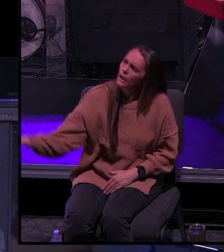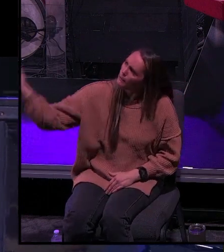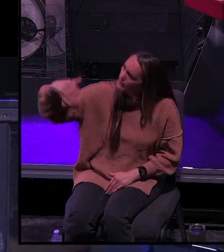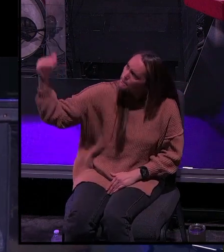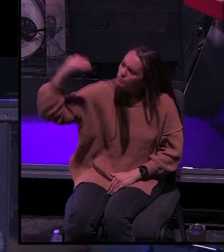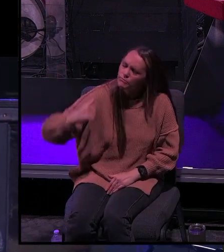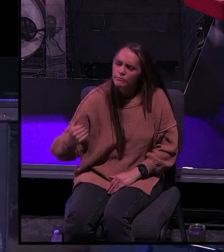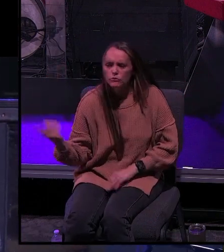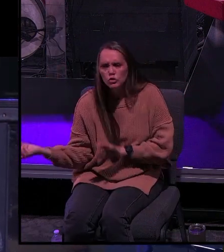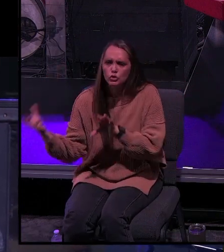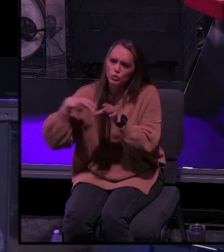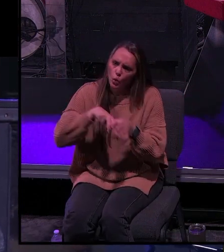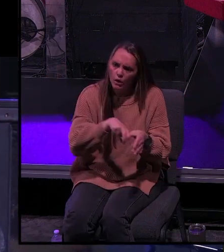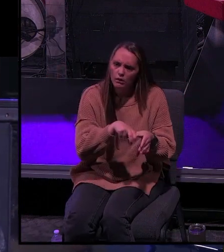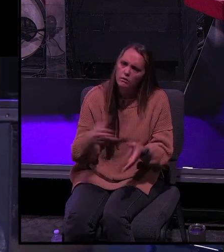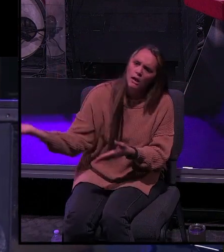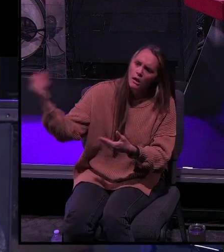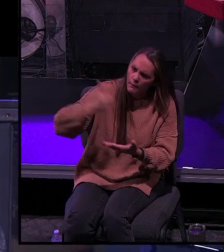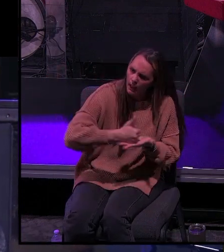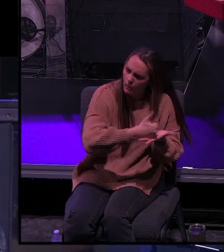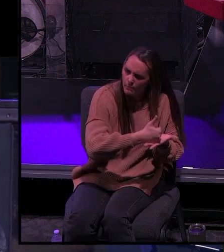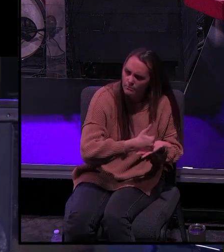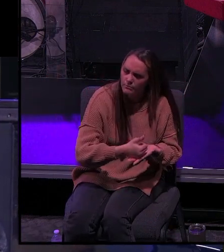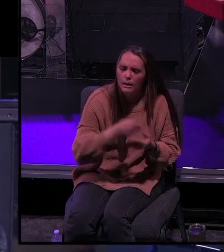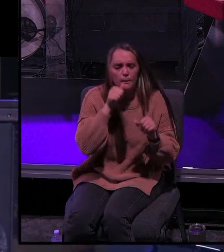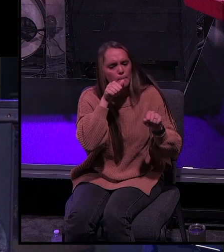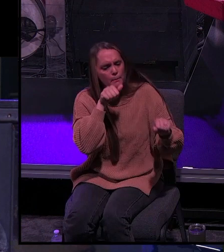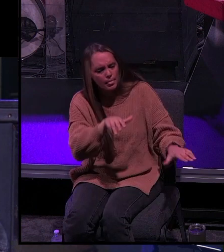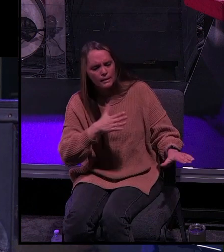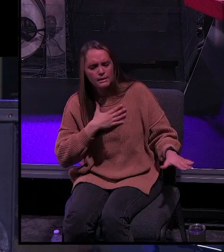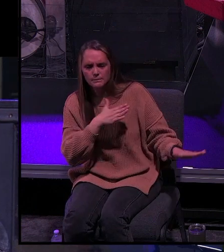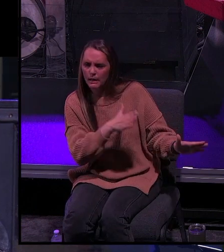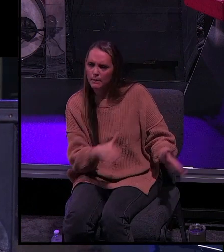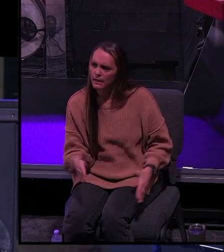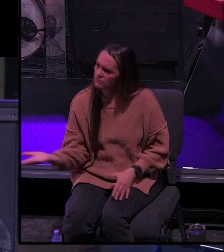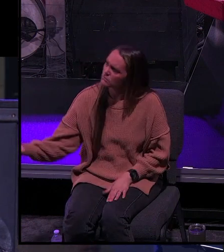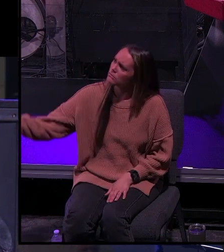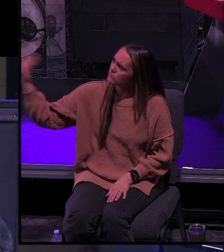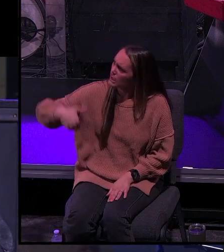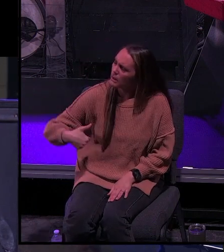going. Help us out. Bless my plans. Get on